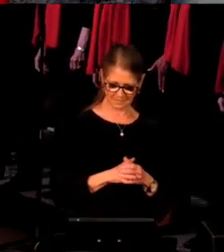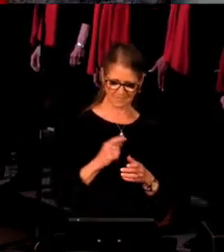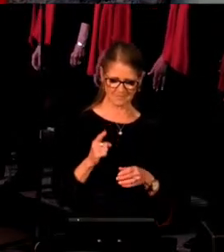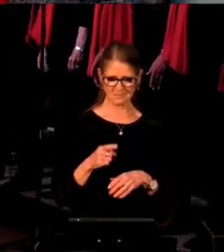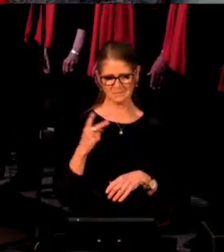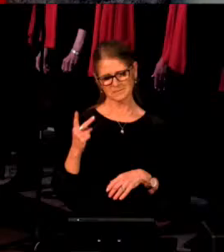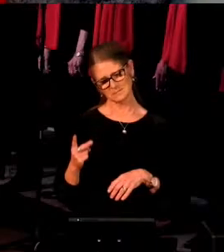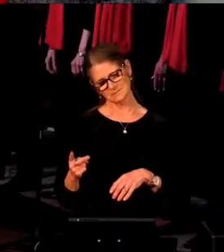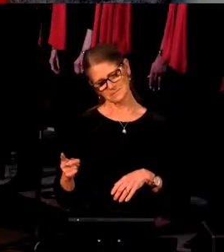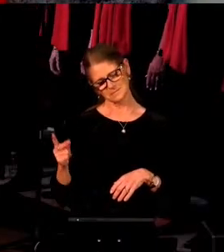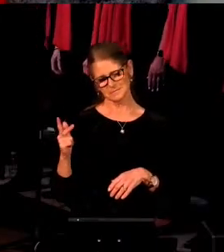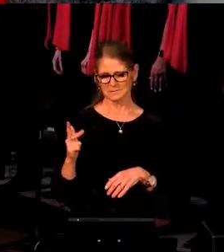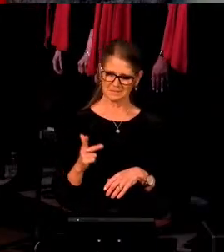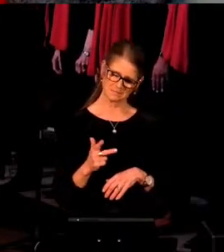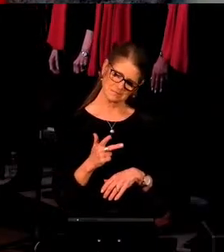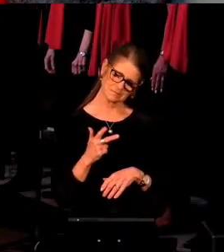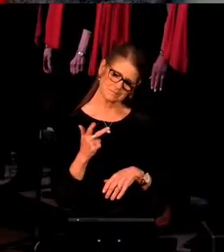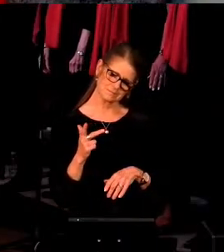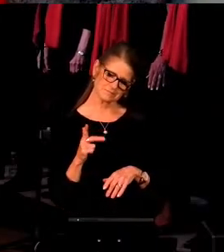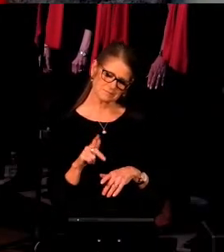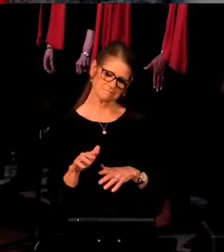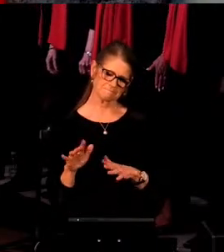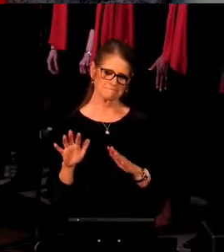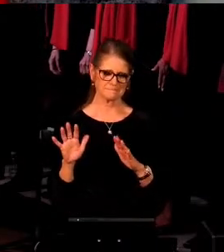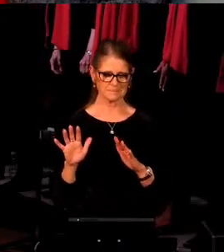1, 2, 3, 4. 1, 2.